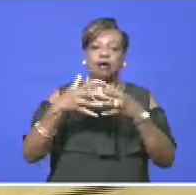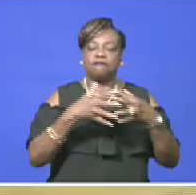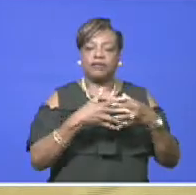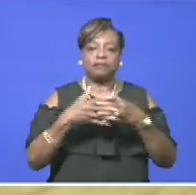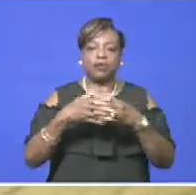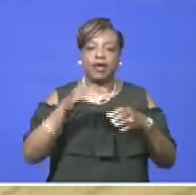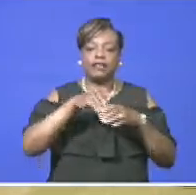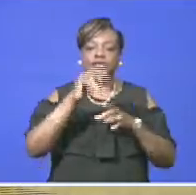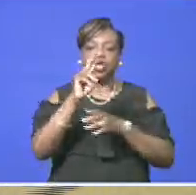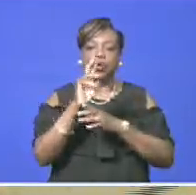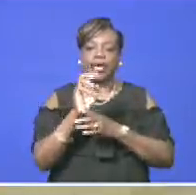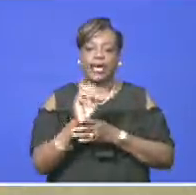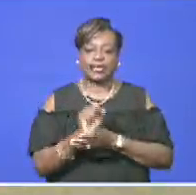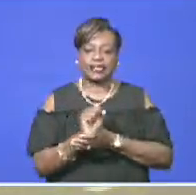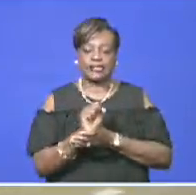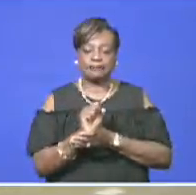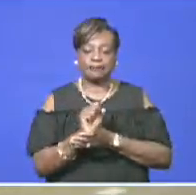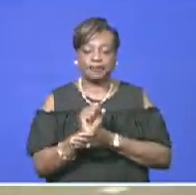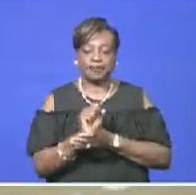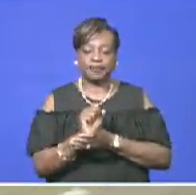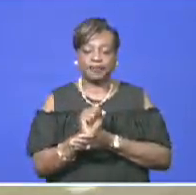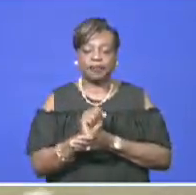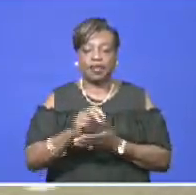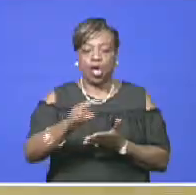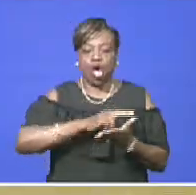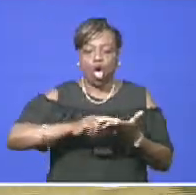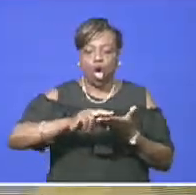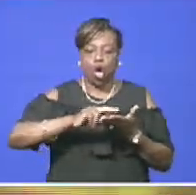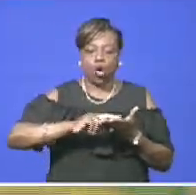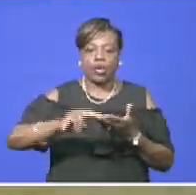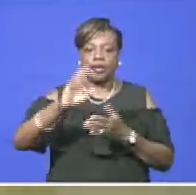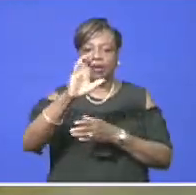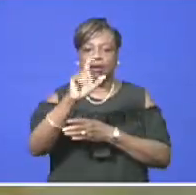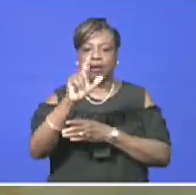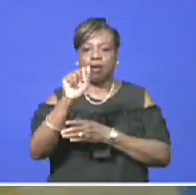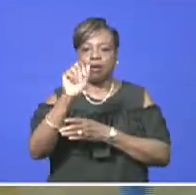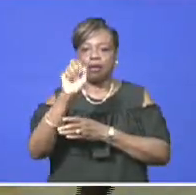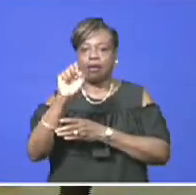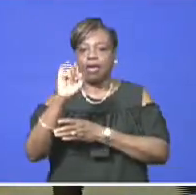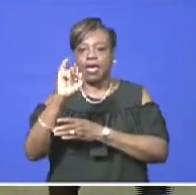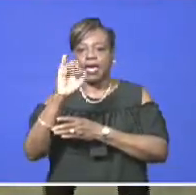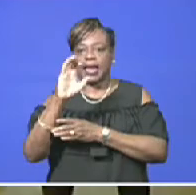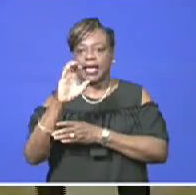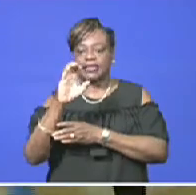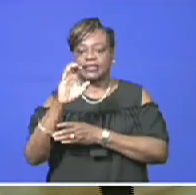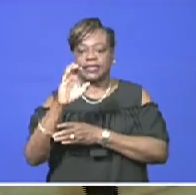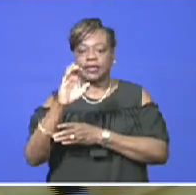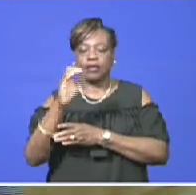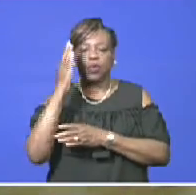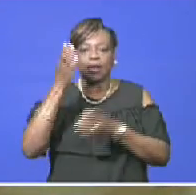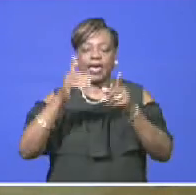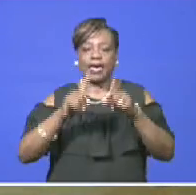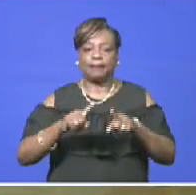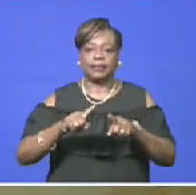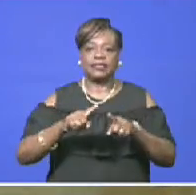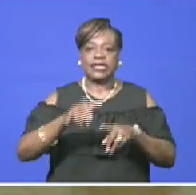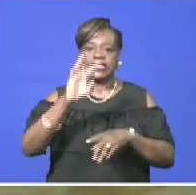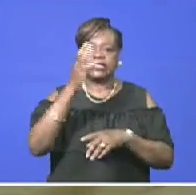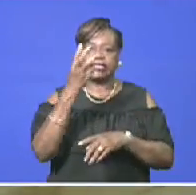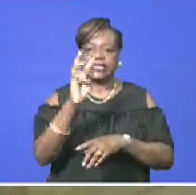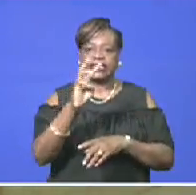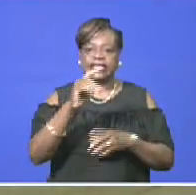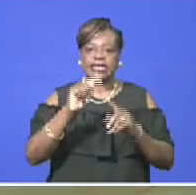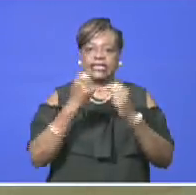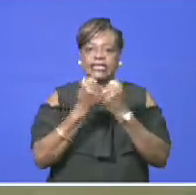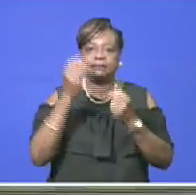Basketball Club's Holiday Classic set to get underway tomorrow and run through Saturday at the Donald Davis Gym. 16 teams expected to take